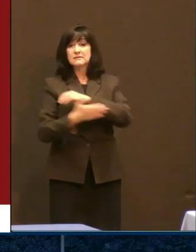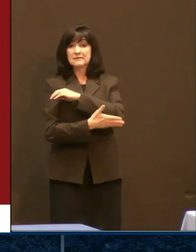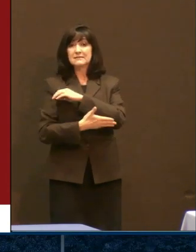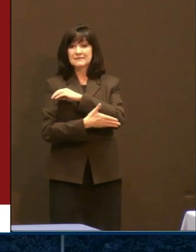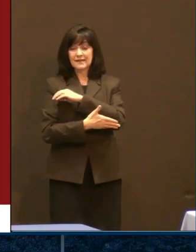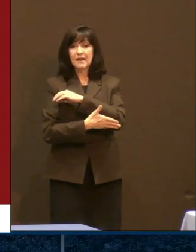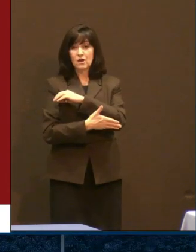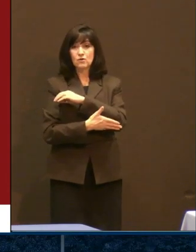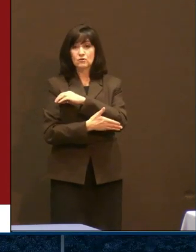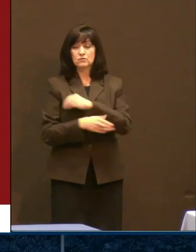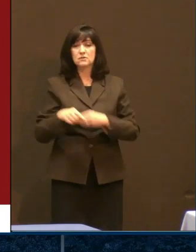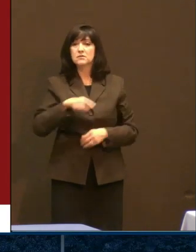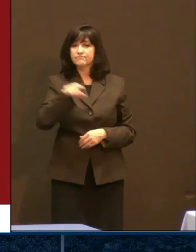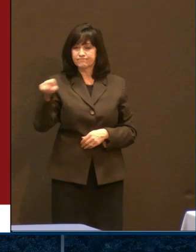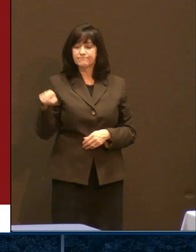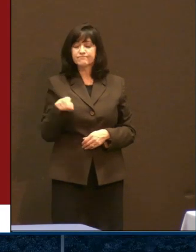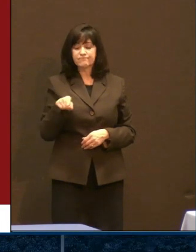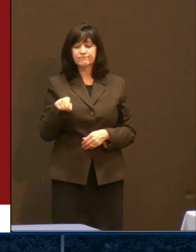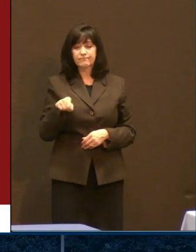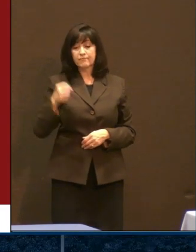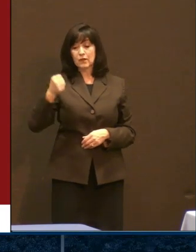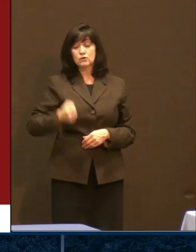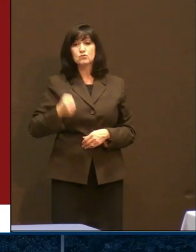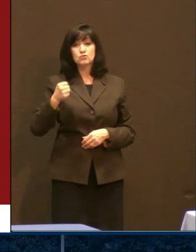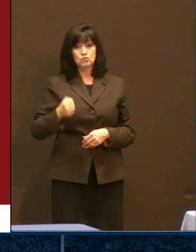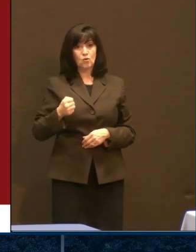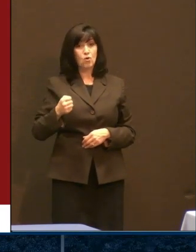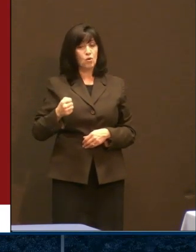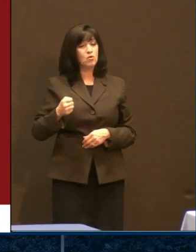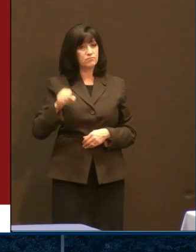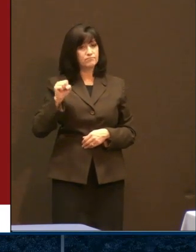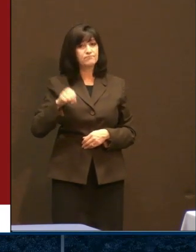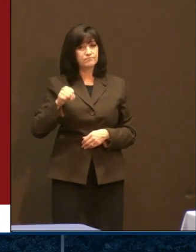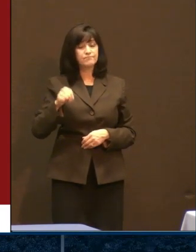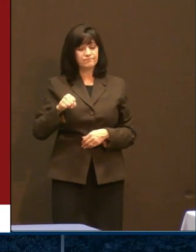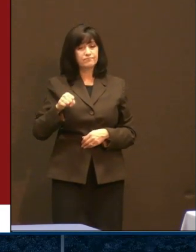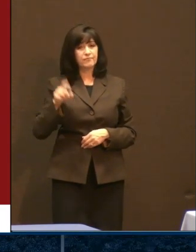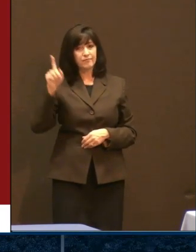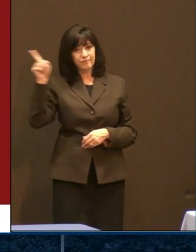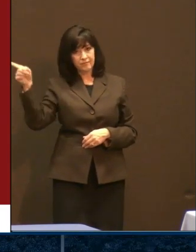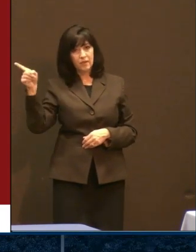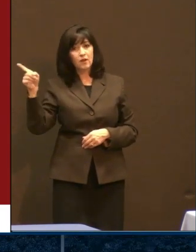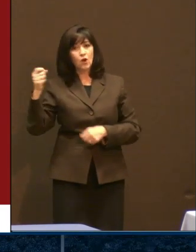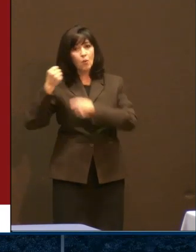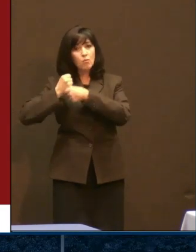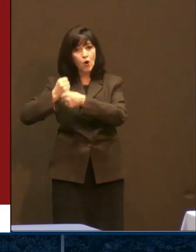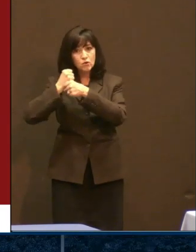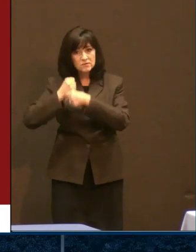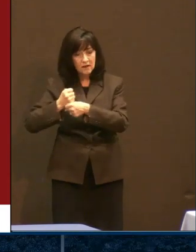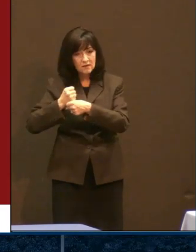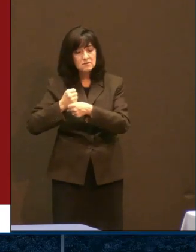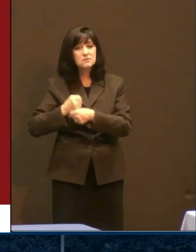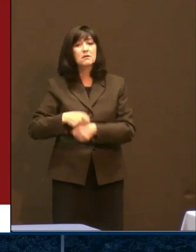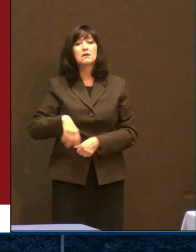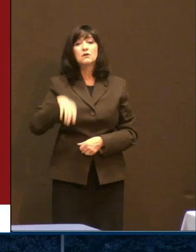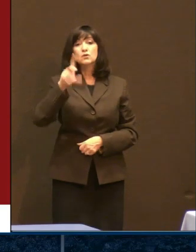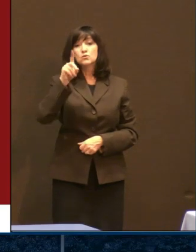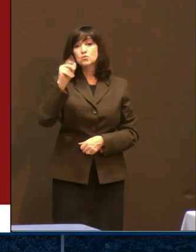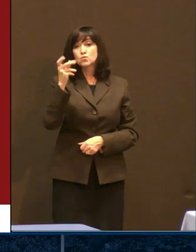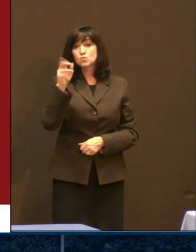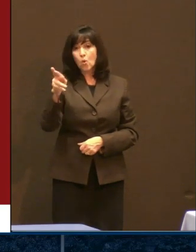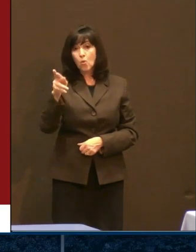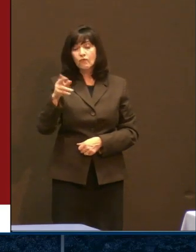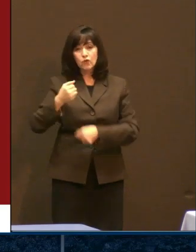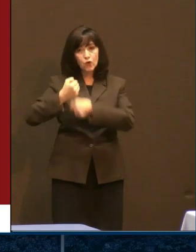was a protest, a pretty vocal protest on the front steps here, and I understand that there was a protest